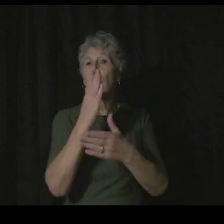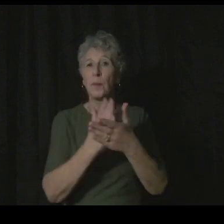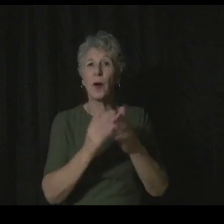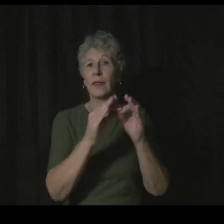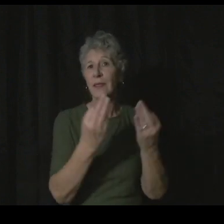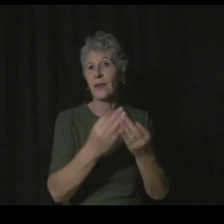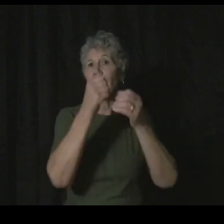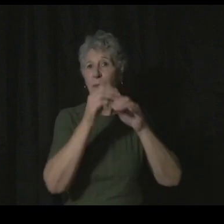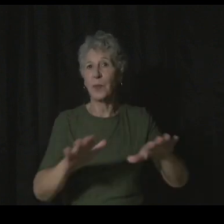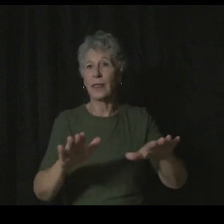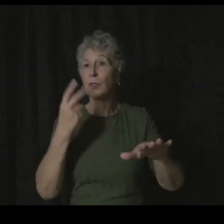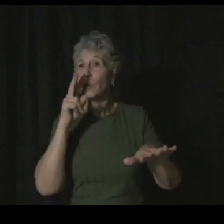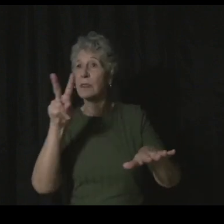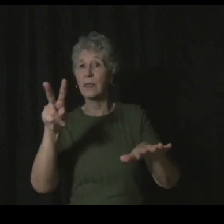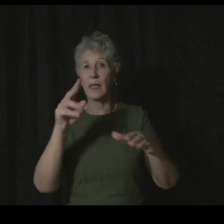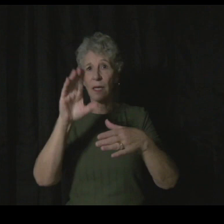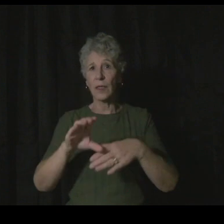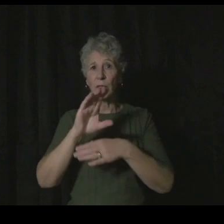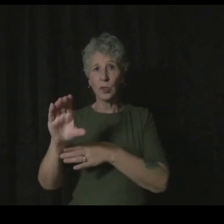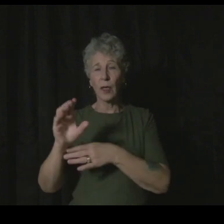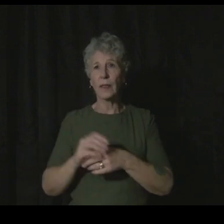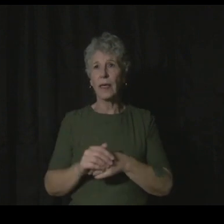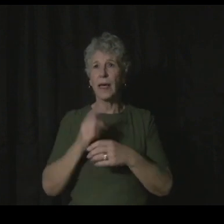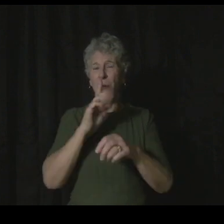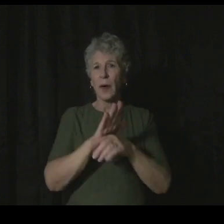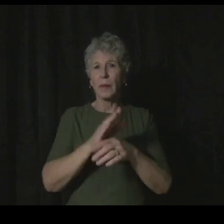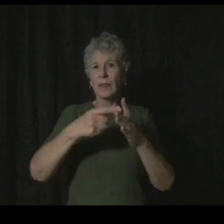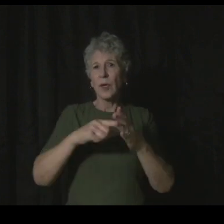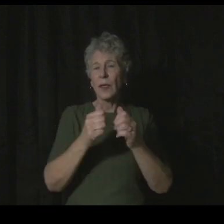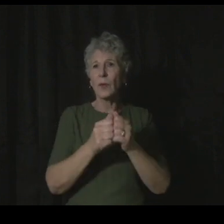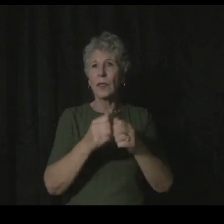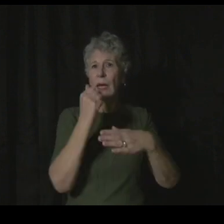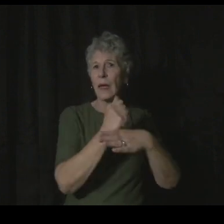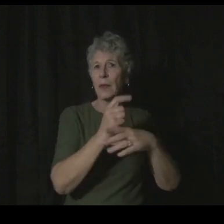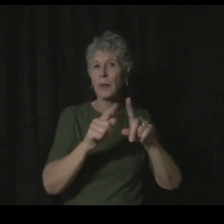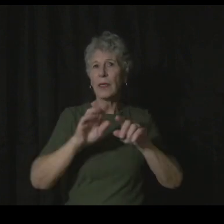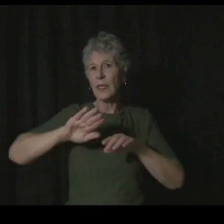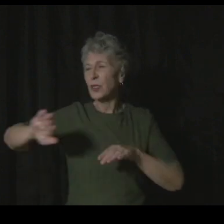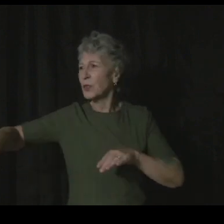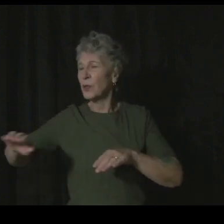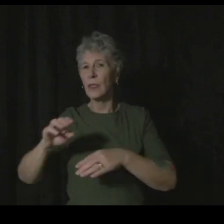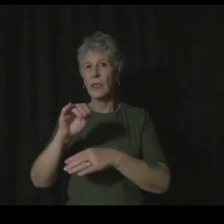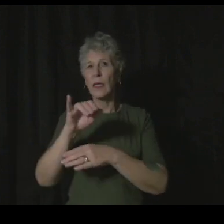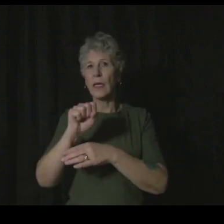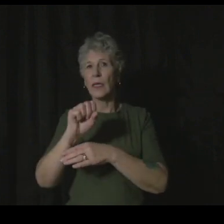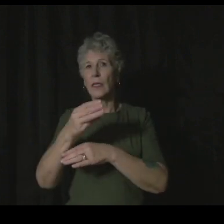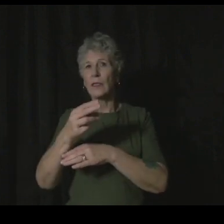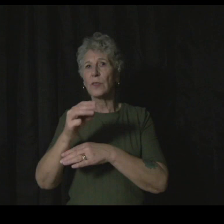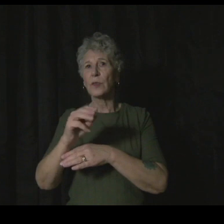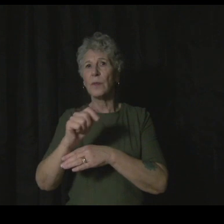As you can see by the graphic, the promise started with Abraham, but it excluded Ishmael, went through